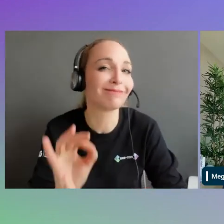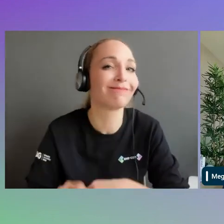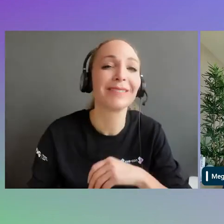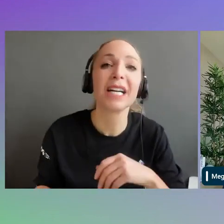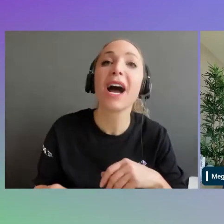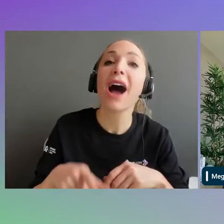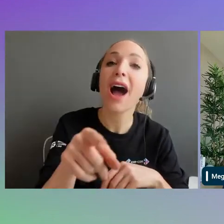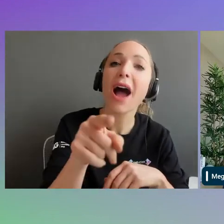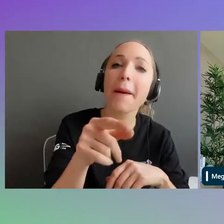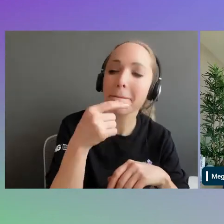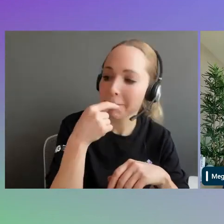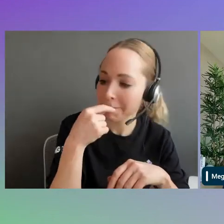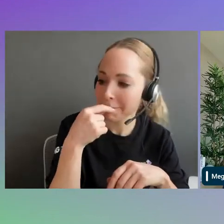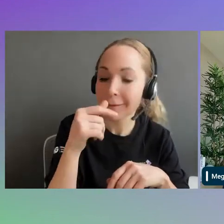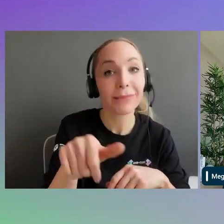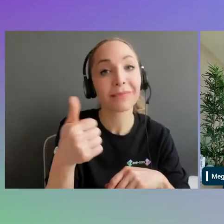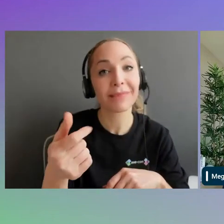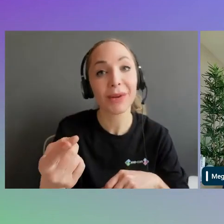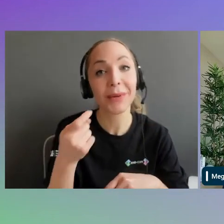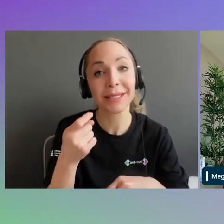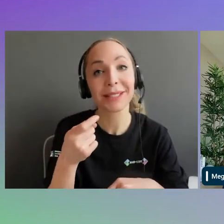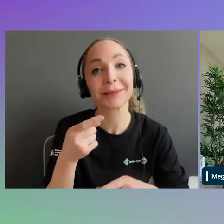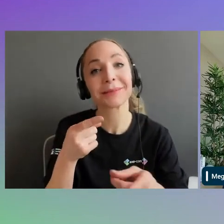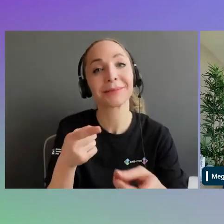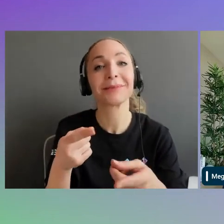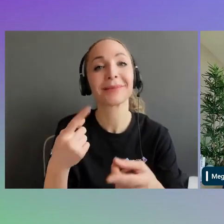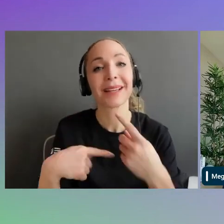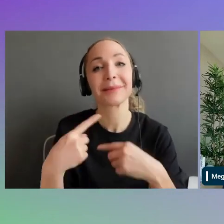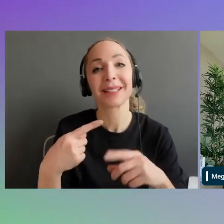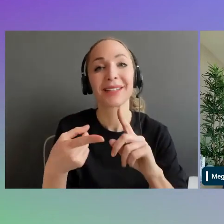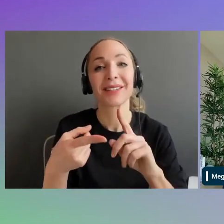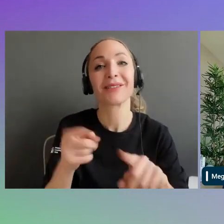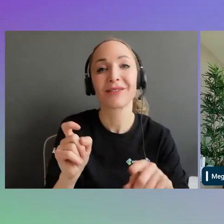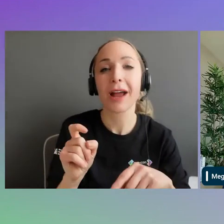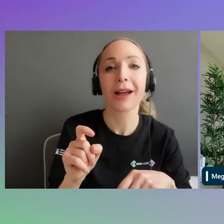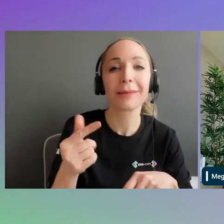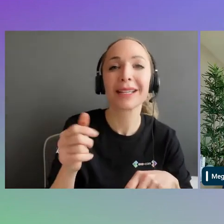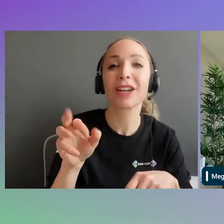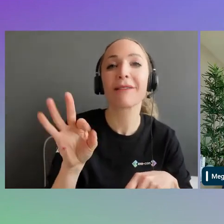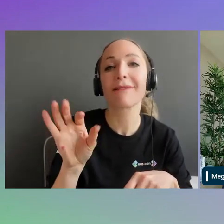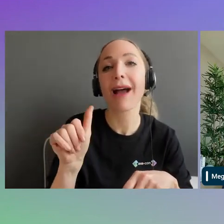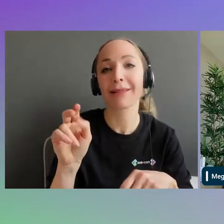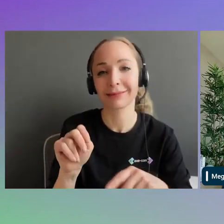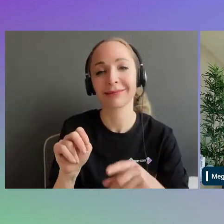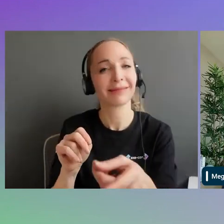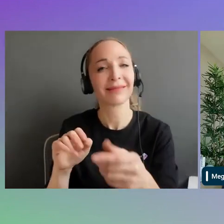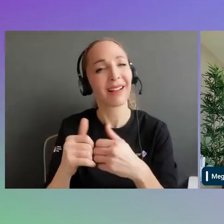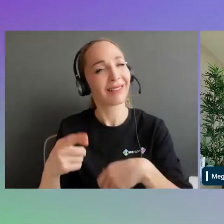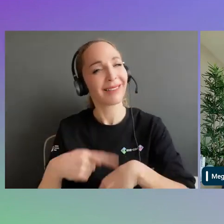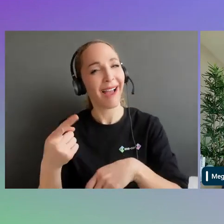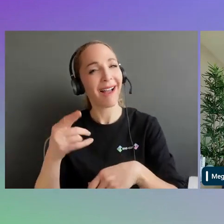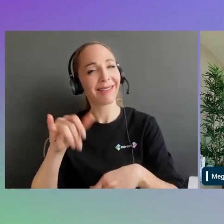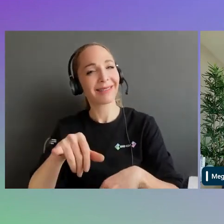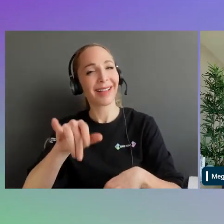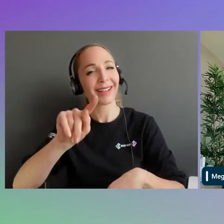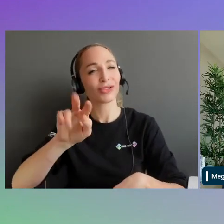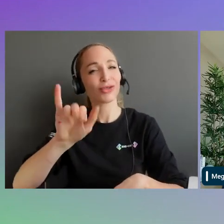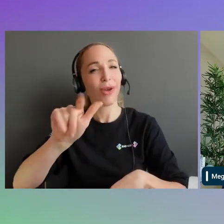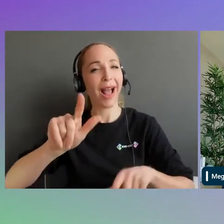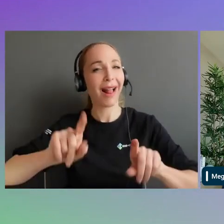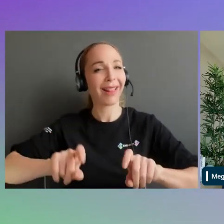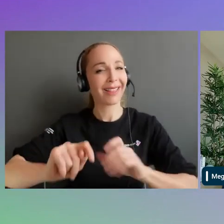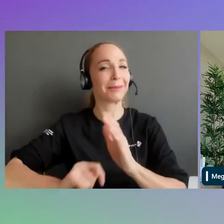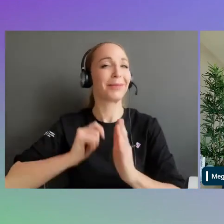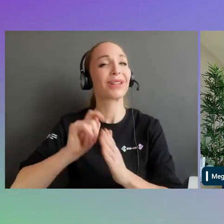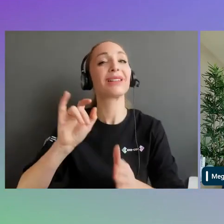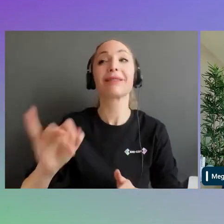And then another question we had coming in from Irfan, how long is the trial period available for if we want to evaluate whether the